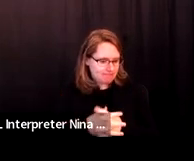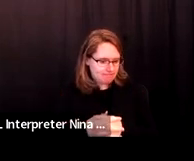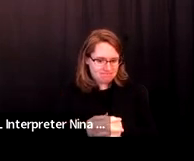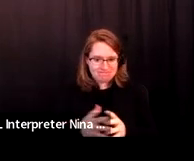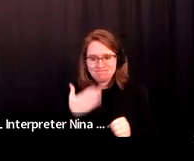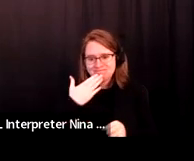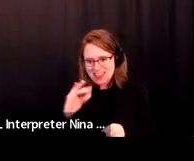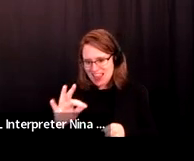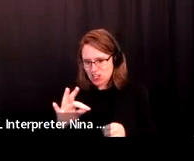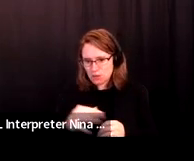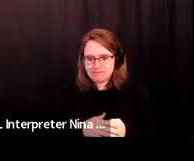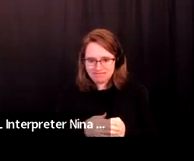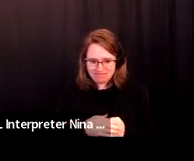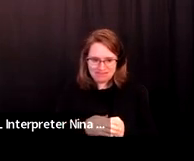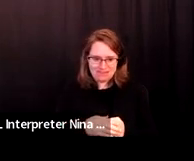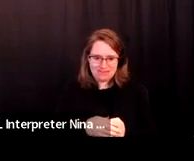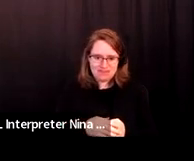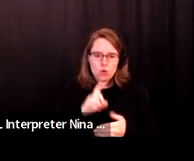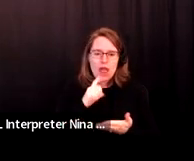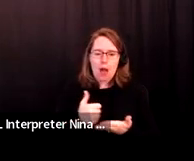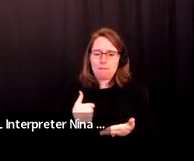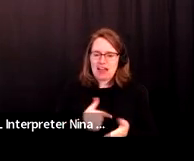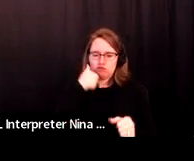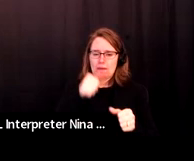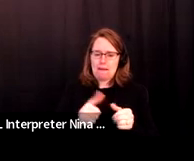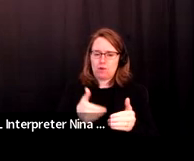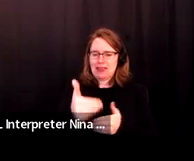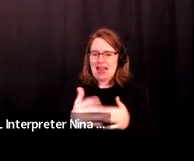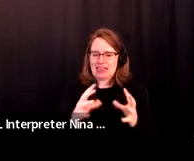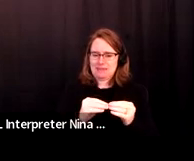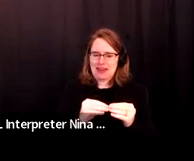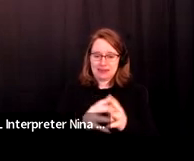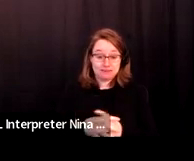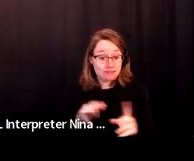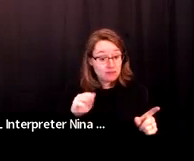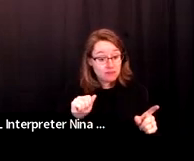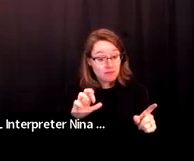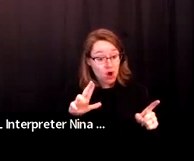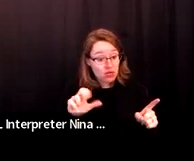just to trigger the memory next time around. Marcus.